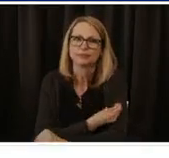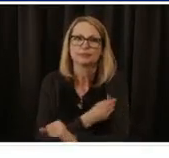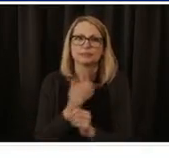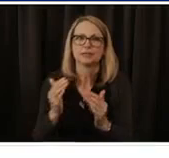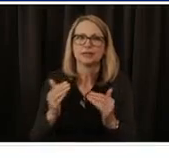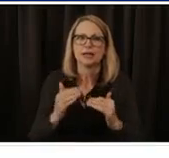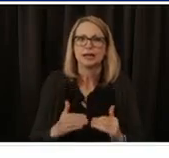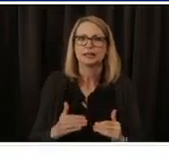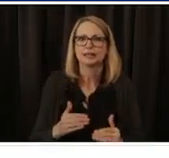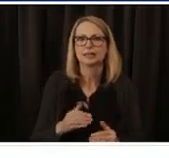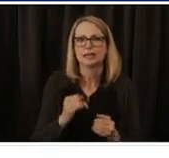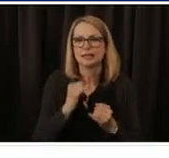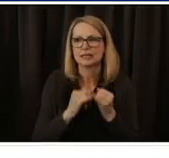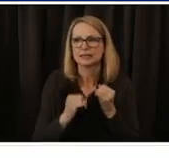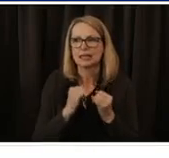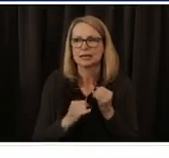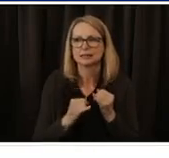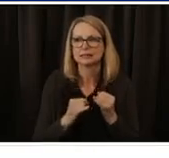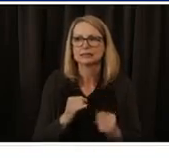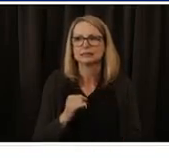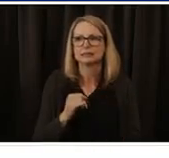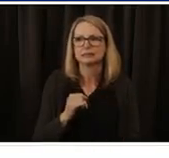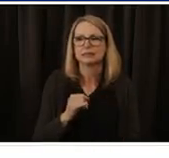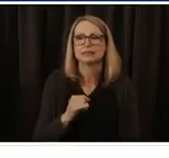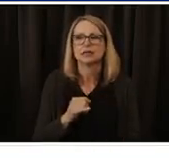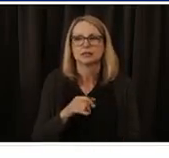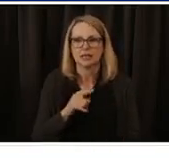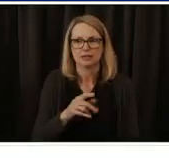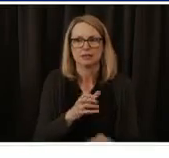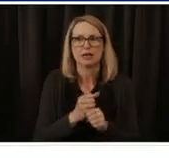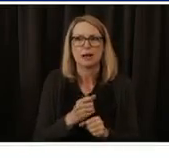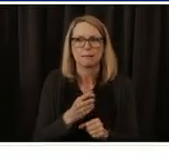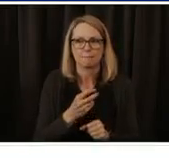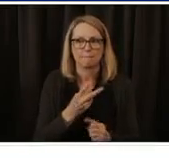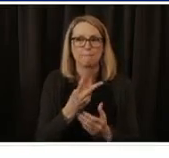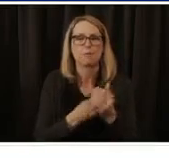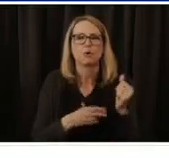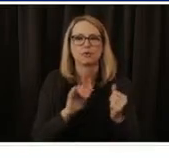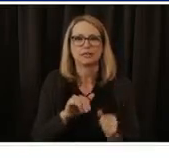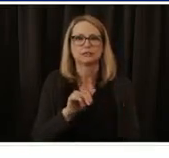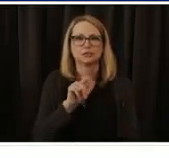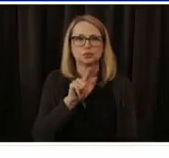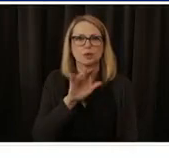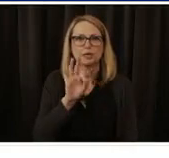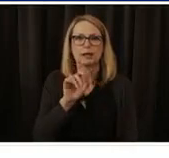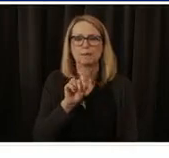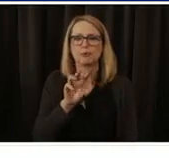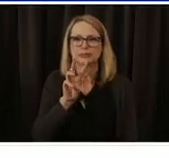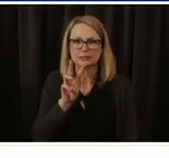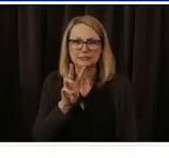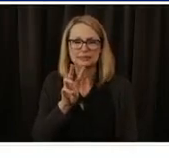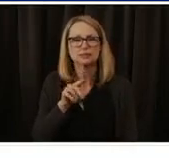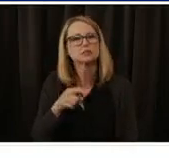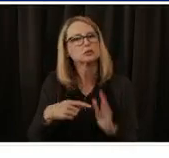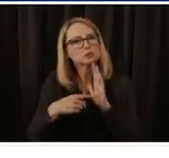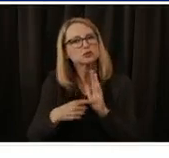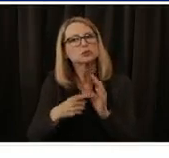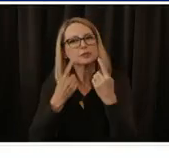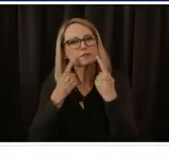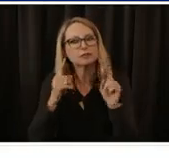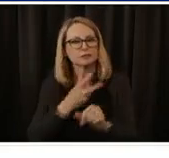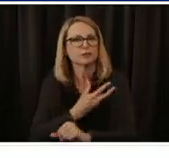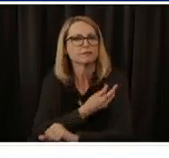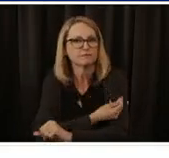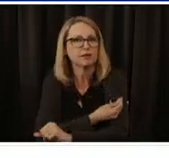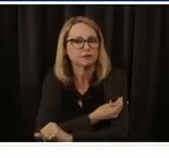this translates to full vaccination corresponding to an approximately 93% protection against being reported as a case in Colorado. This is